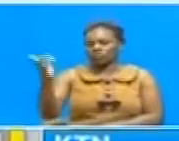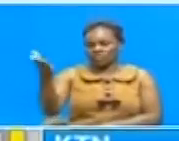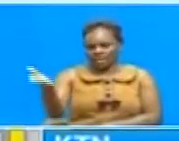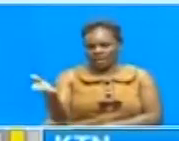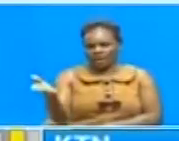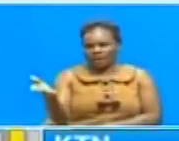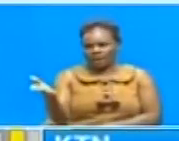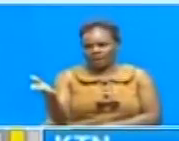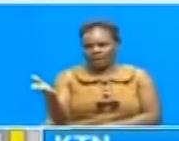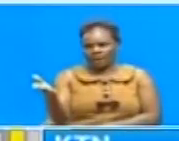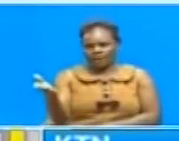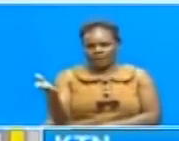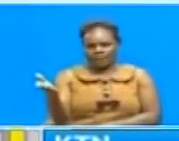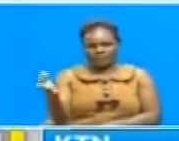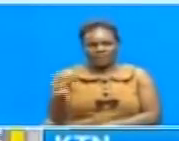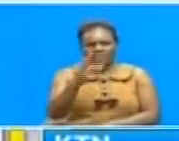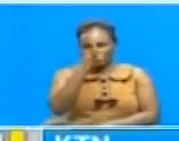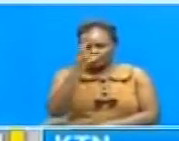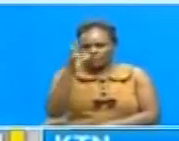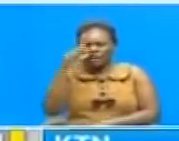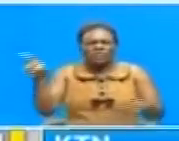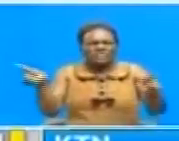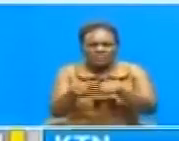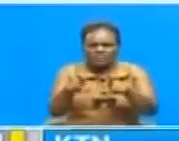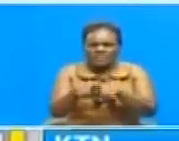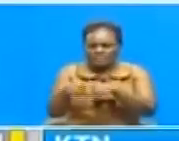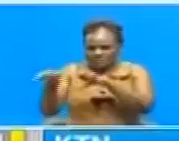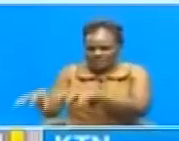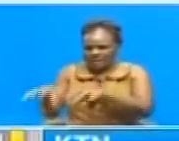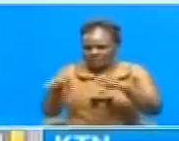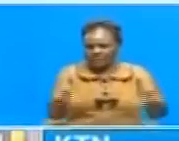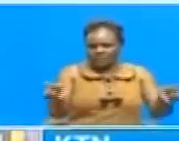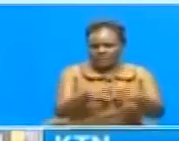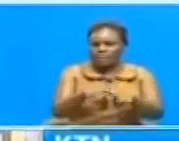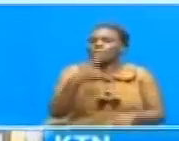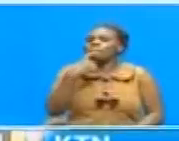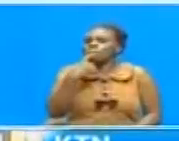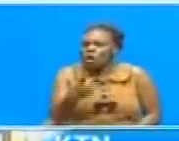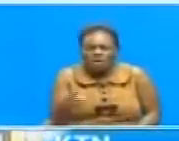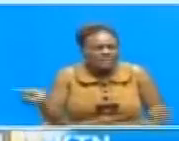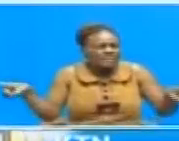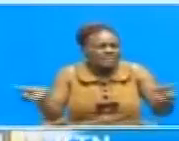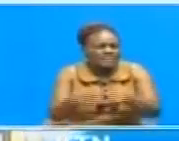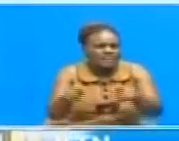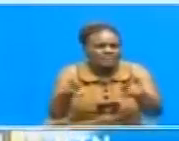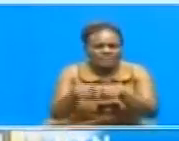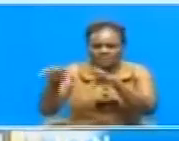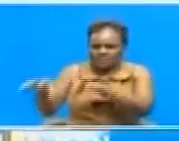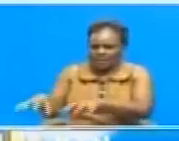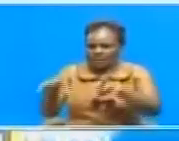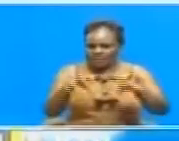in. Honorable Kibaki had a similar frustration. You remember Mzee Moi had a similar situation,